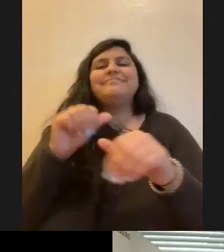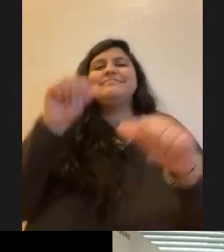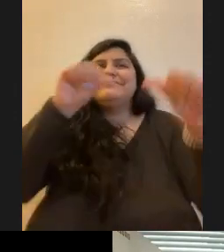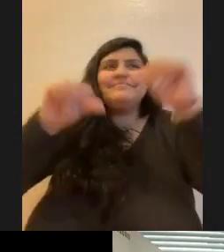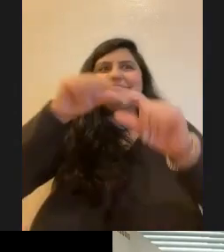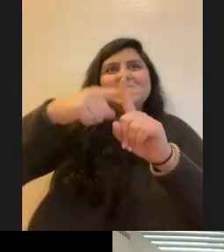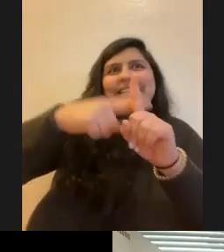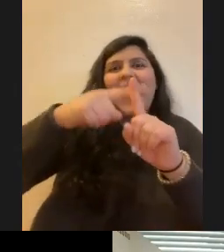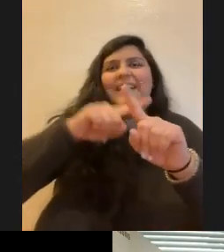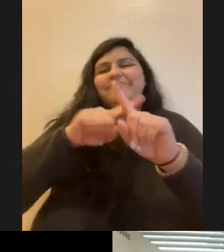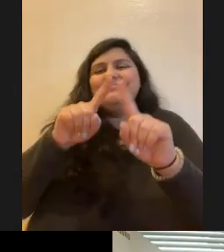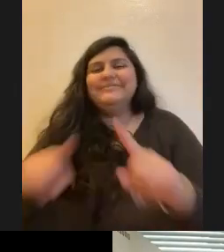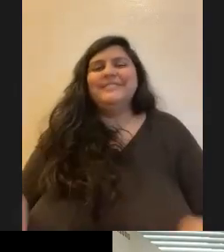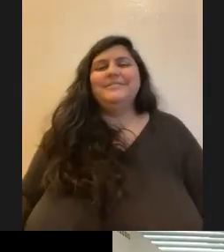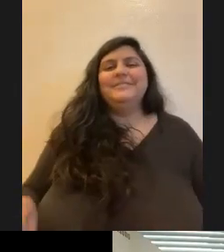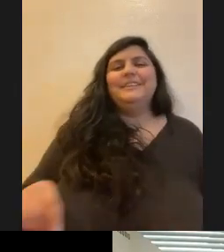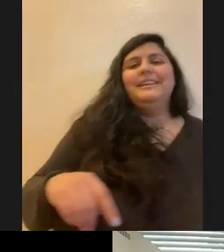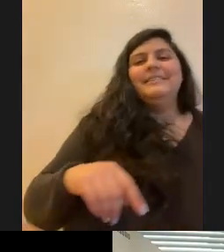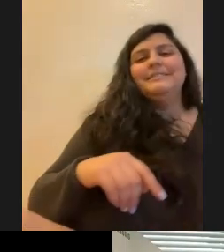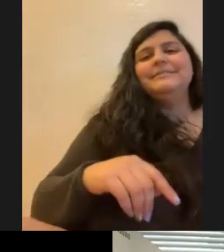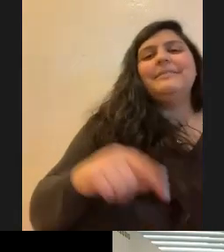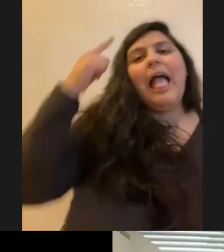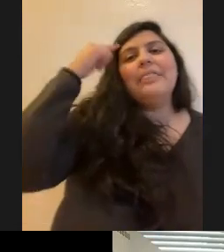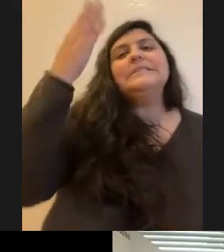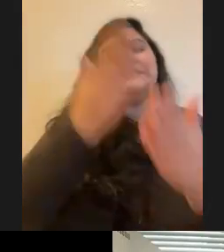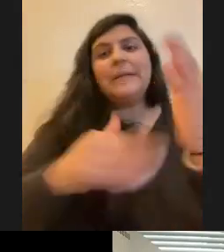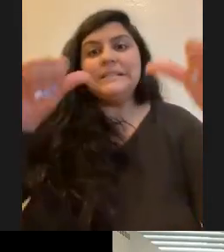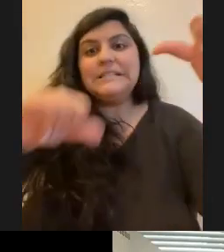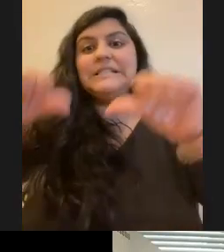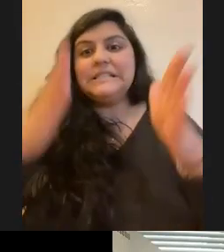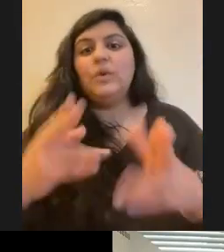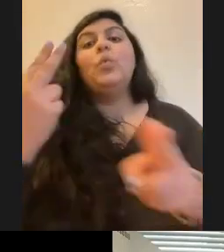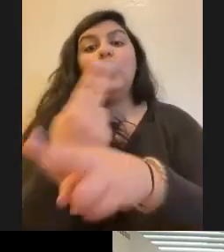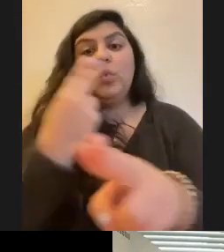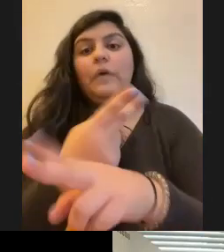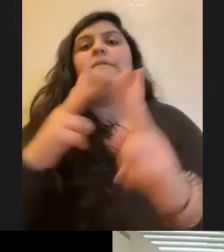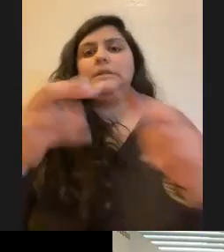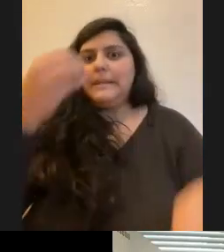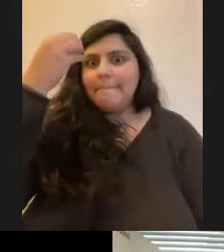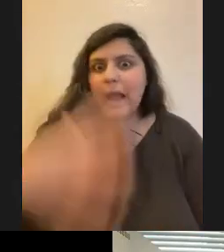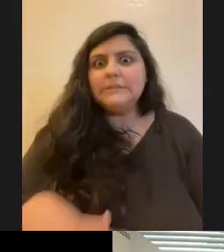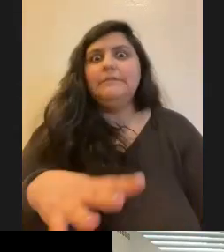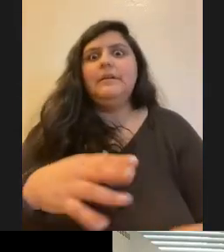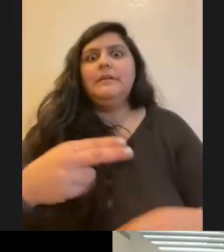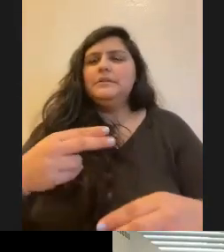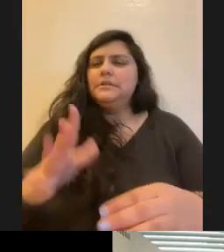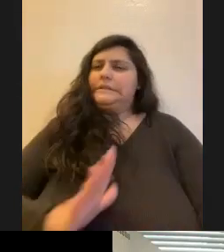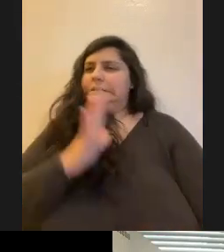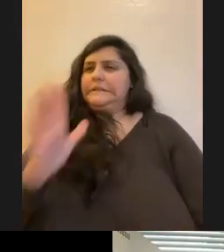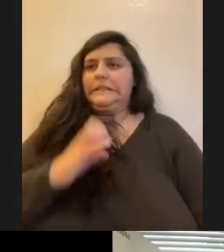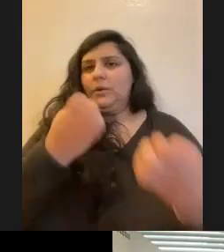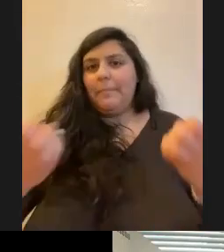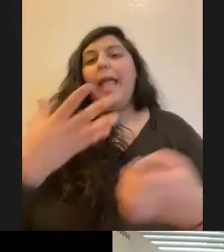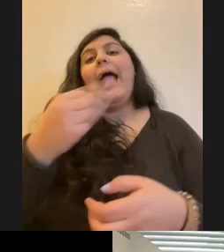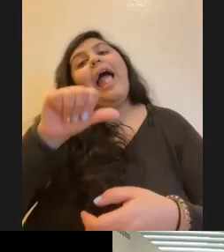scale. Yeah. I think there are some scientists who most of the time use like very expensive, very high-tech, fancy equipment. And then there are scientists